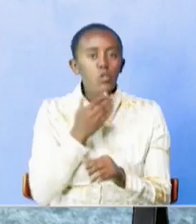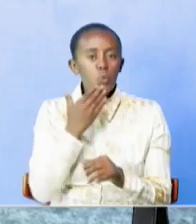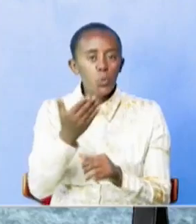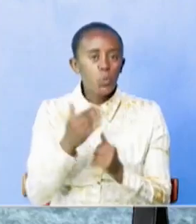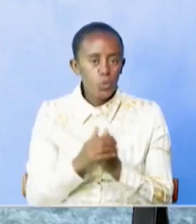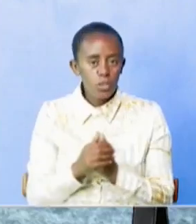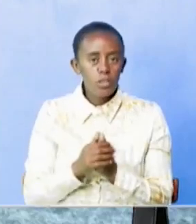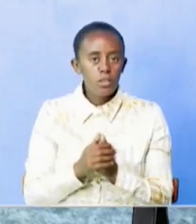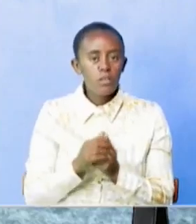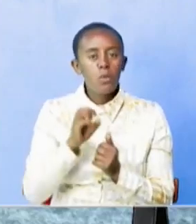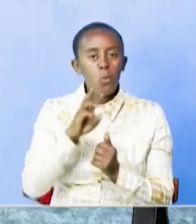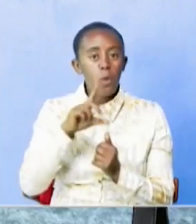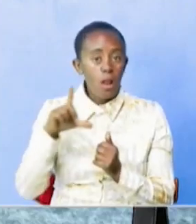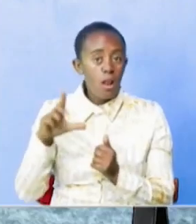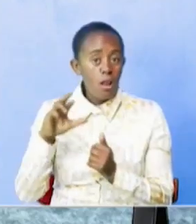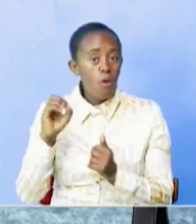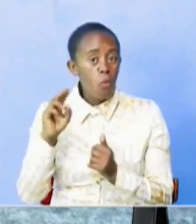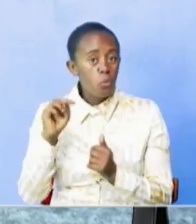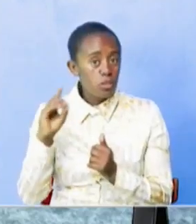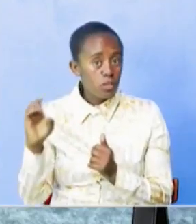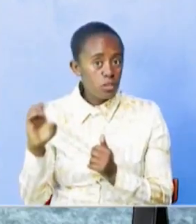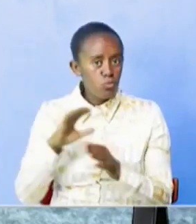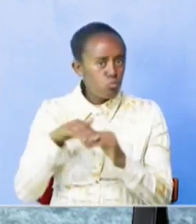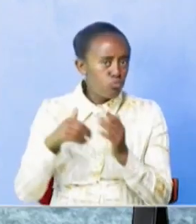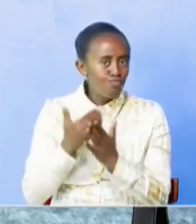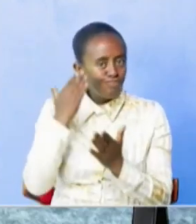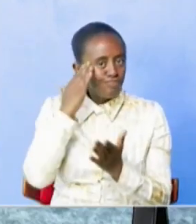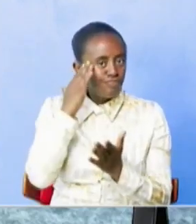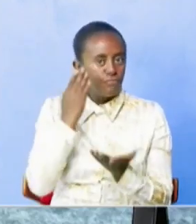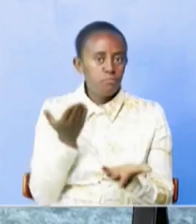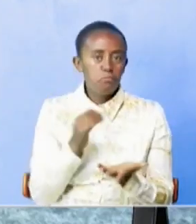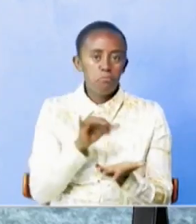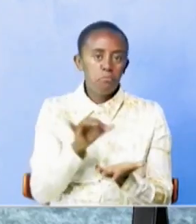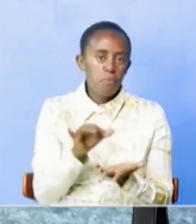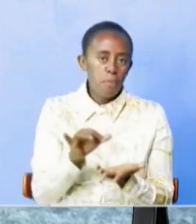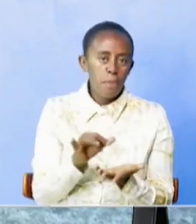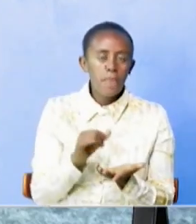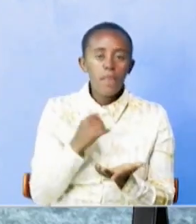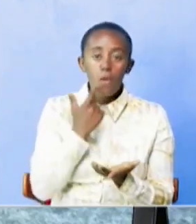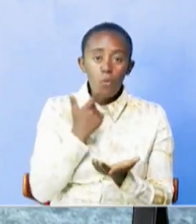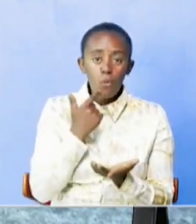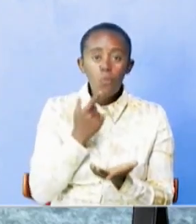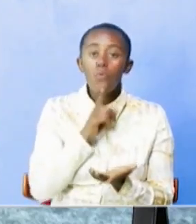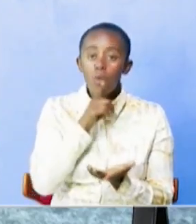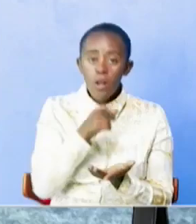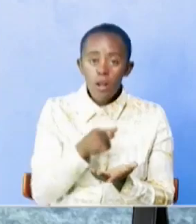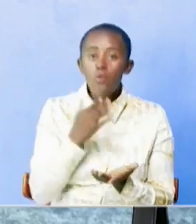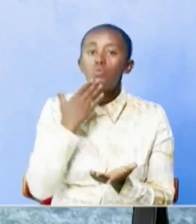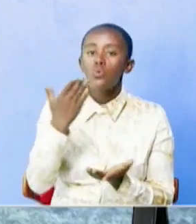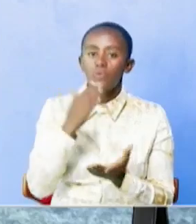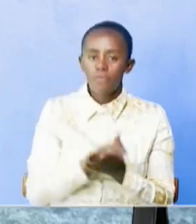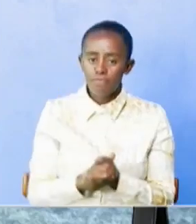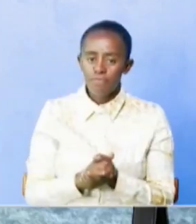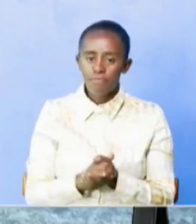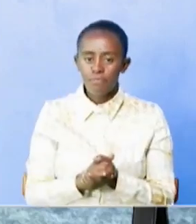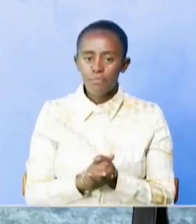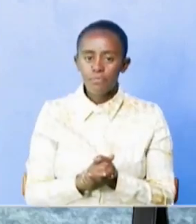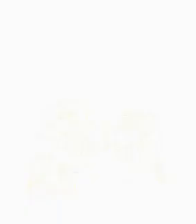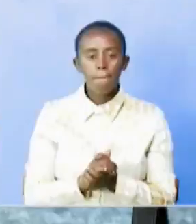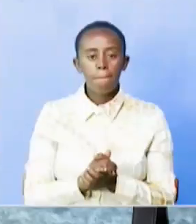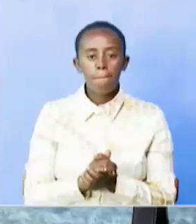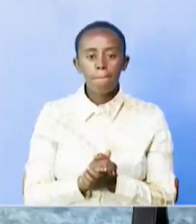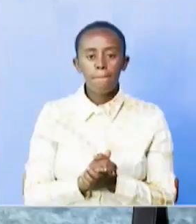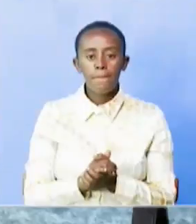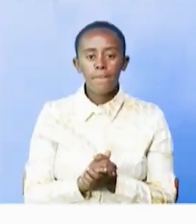A well-rounded person, as we said last time, is a person who's really good at what they